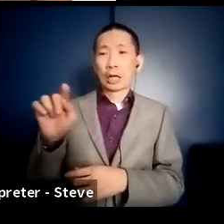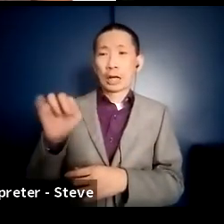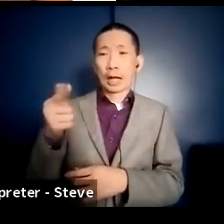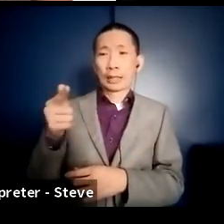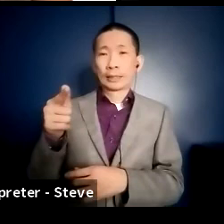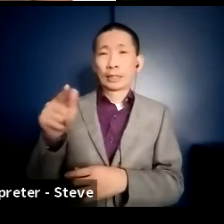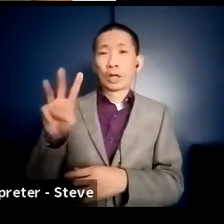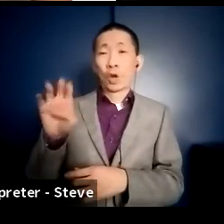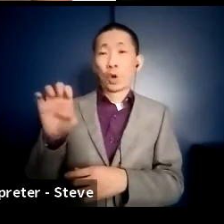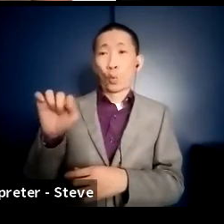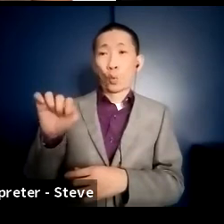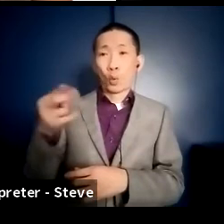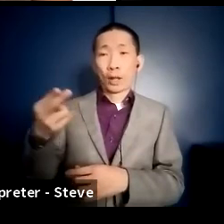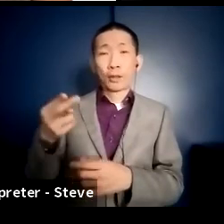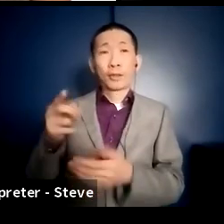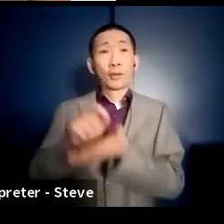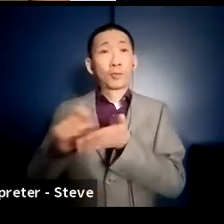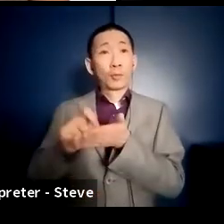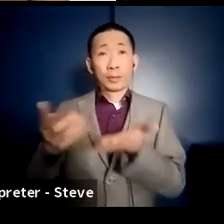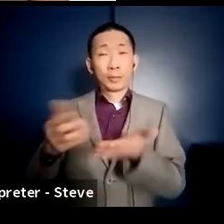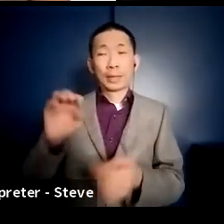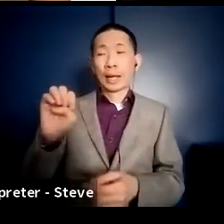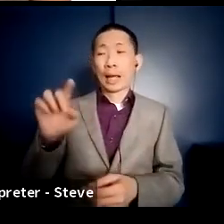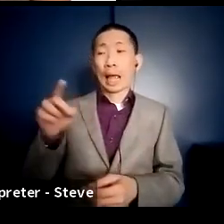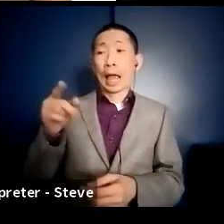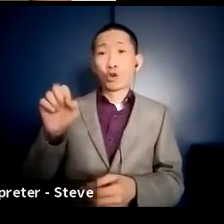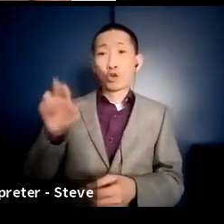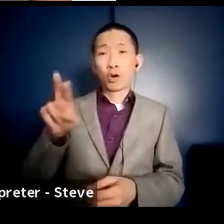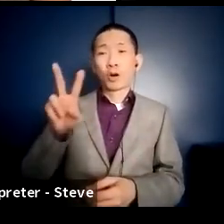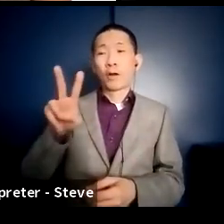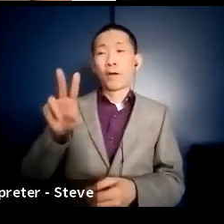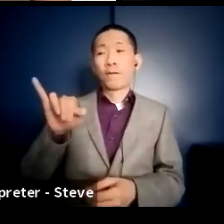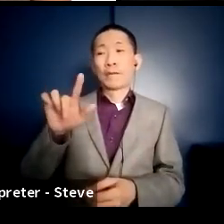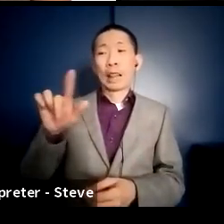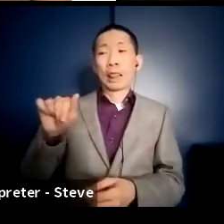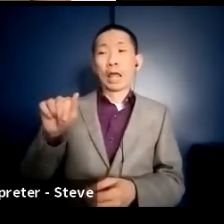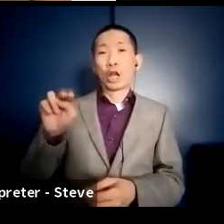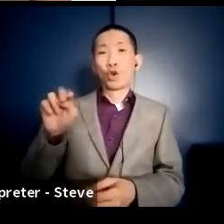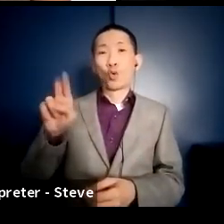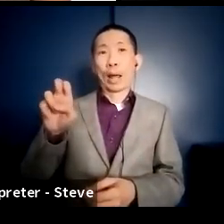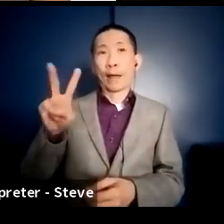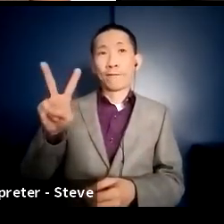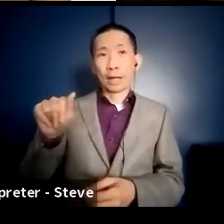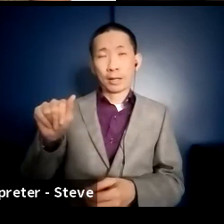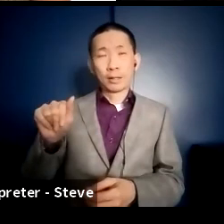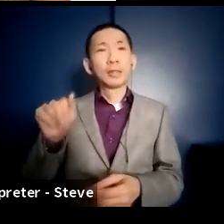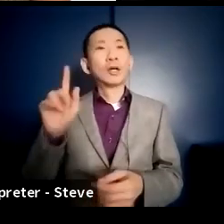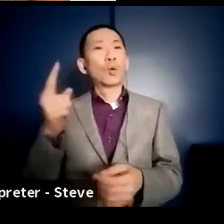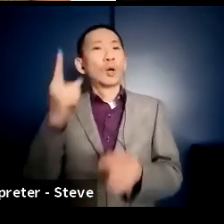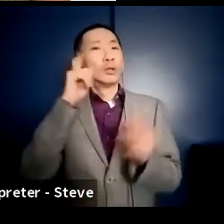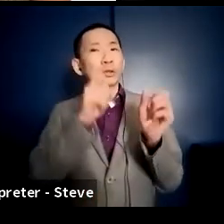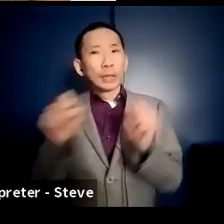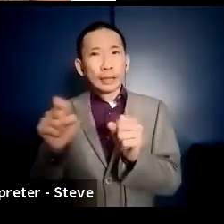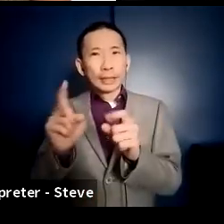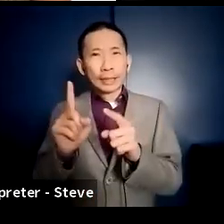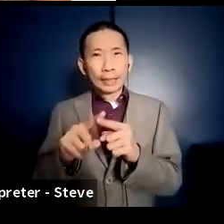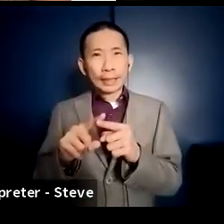Villanueva. And like one of the sort of strategies is actually to move